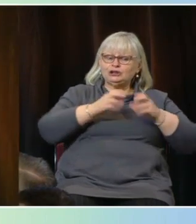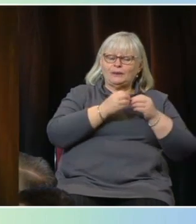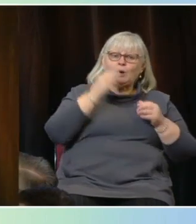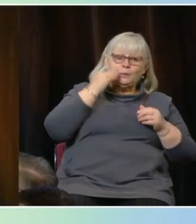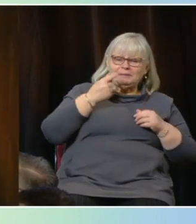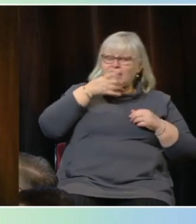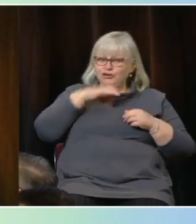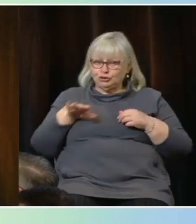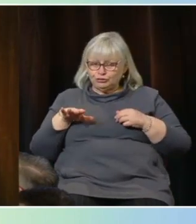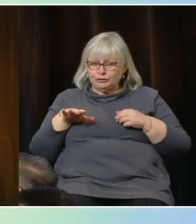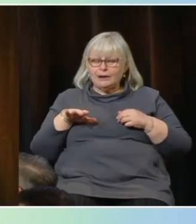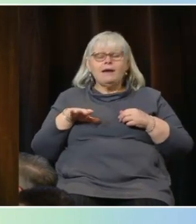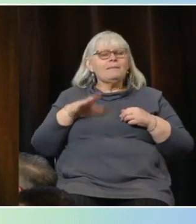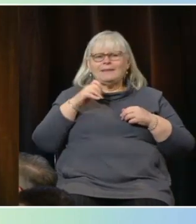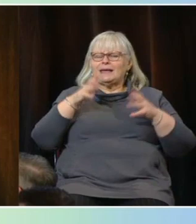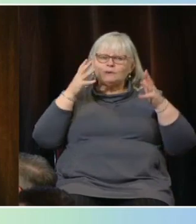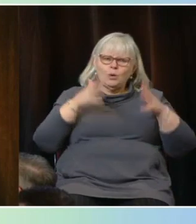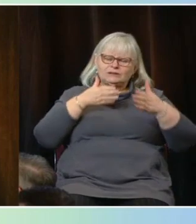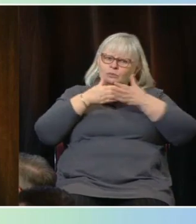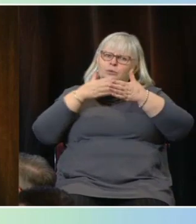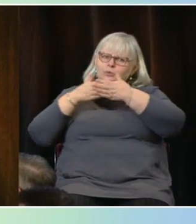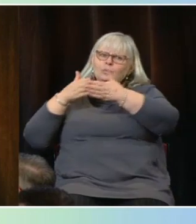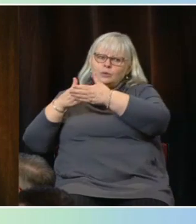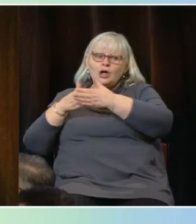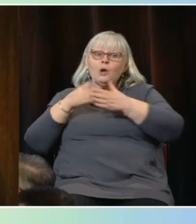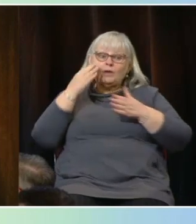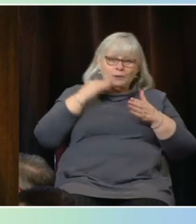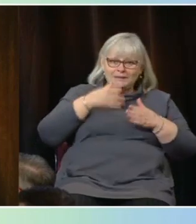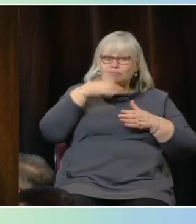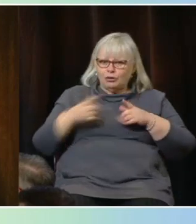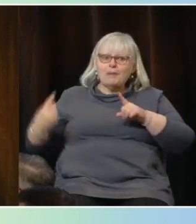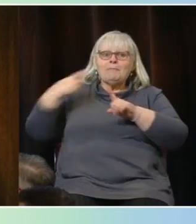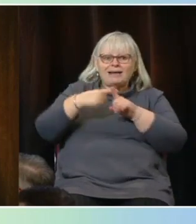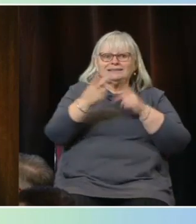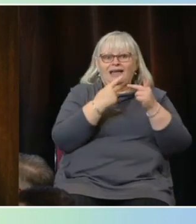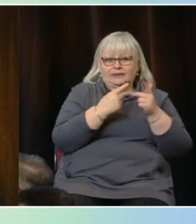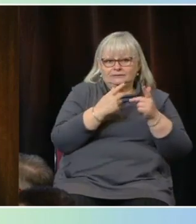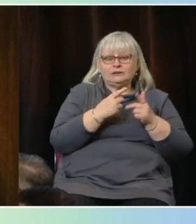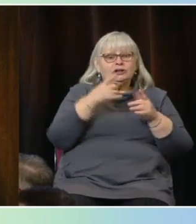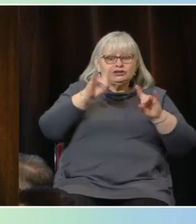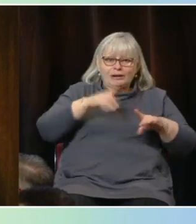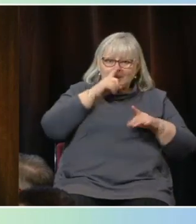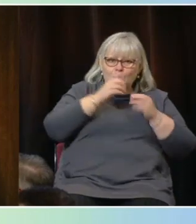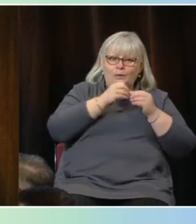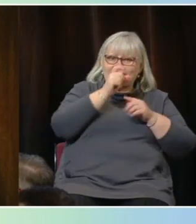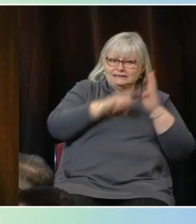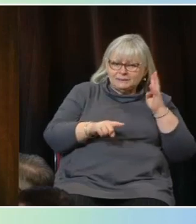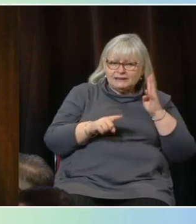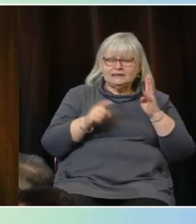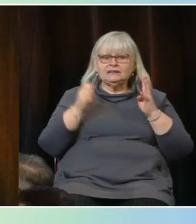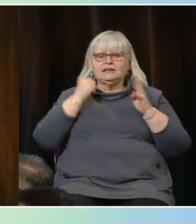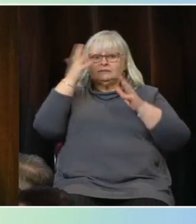that we tackle the economic and structural barriers to other groups participating to their fullest including Australians with disabilities are First Nations people